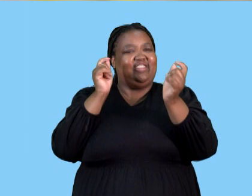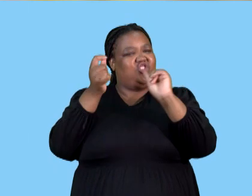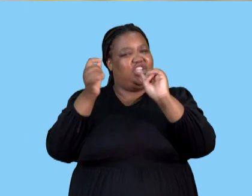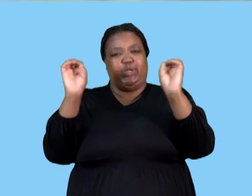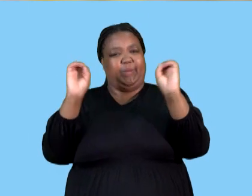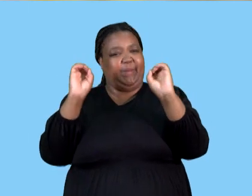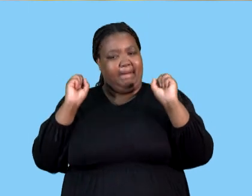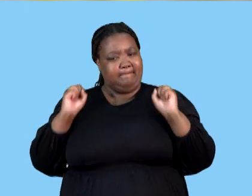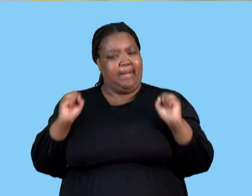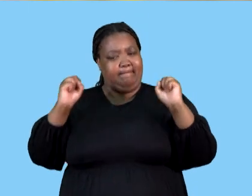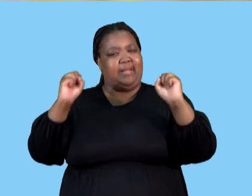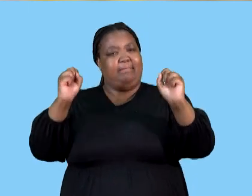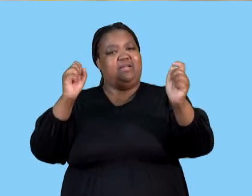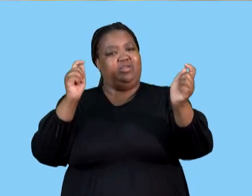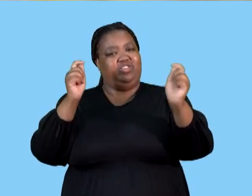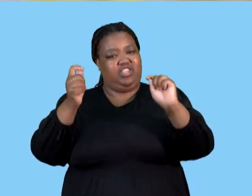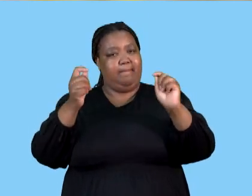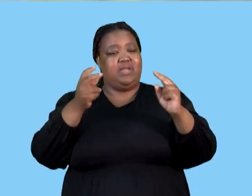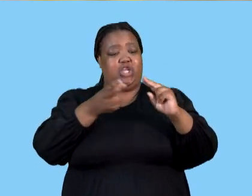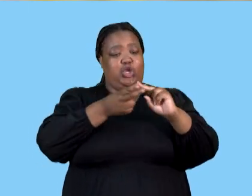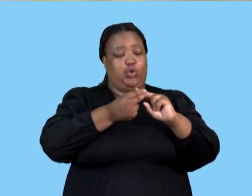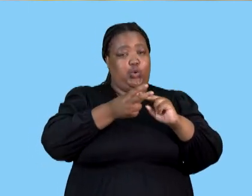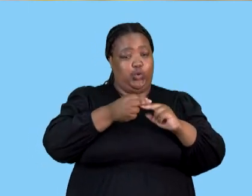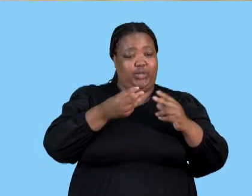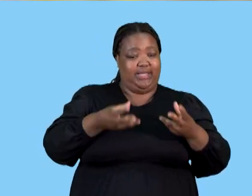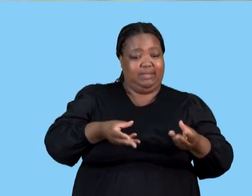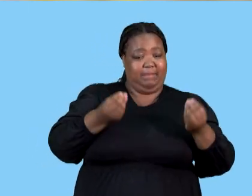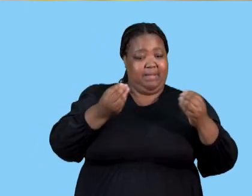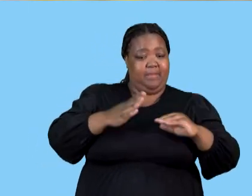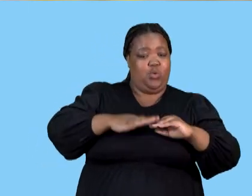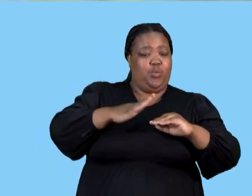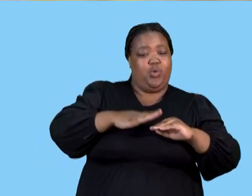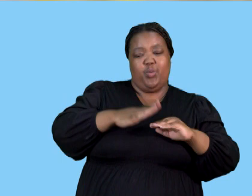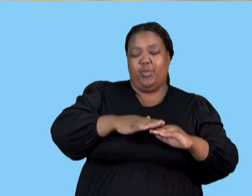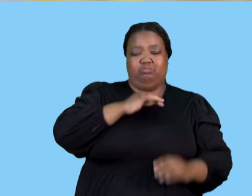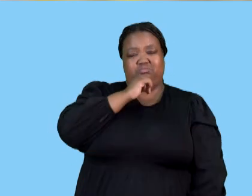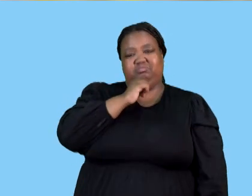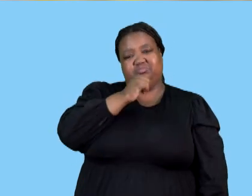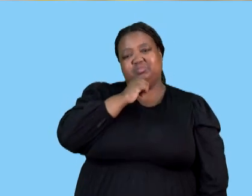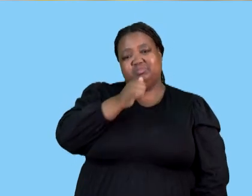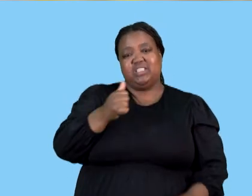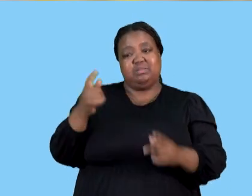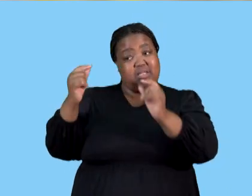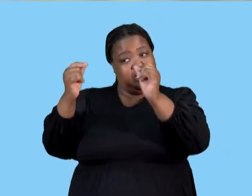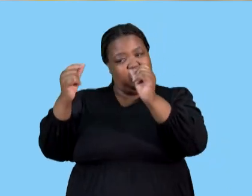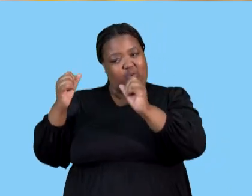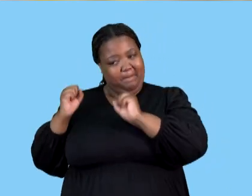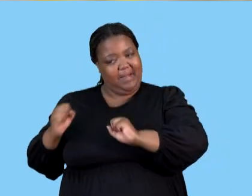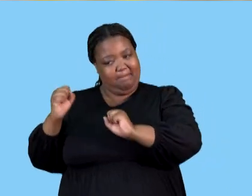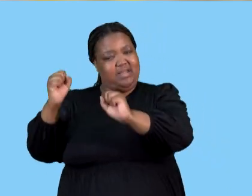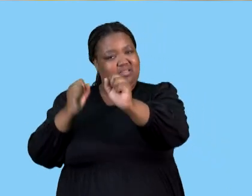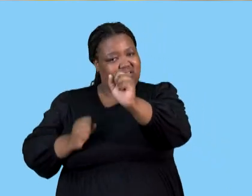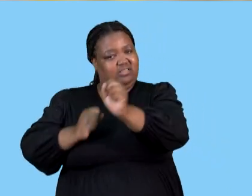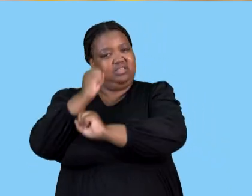change. They remain the same regardless of the number of units produced. If we produce too many units, these costs remain the